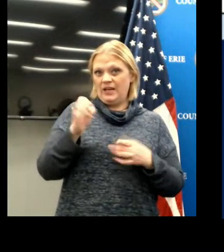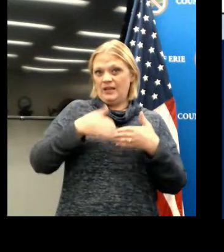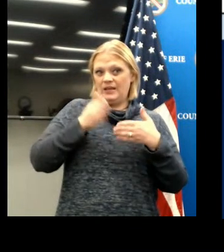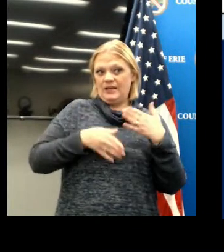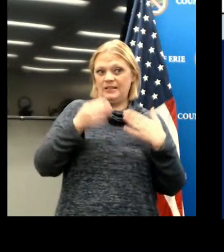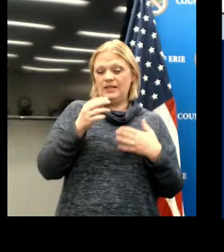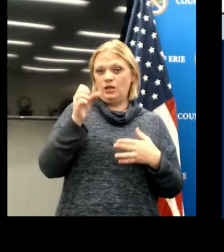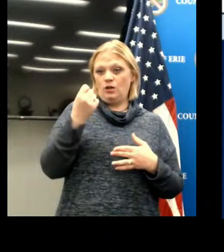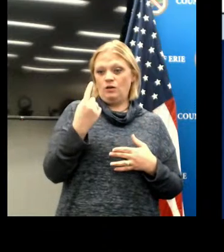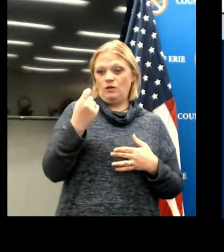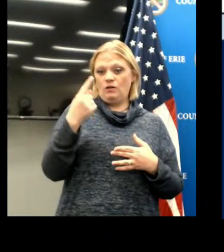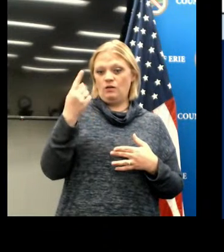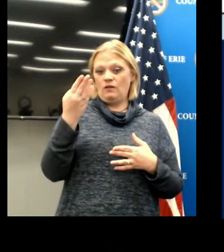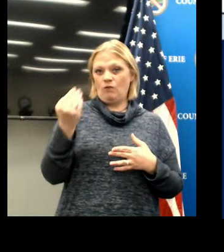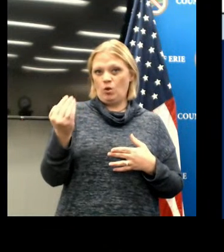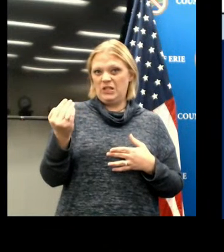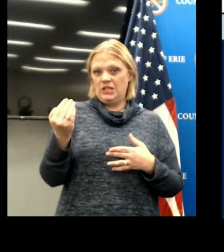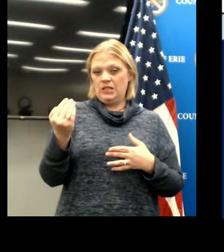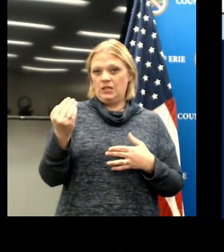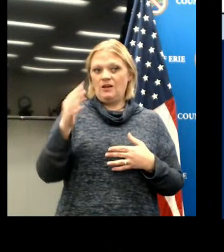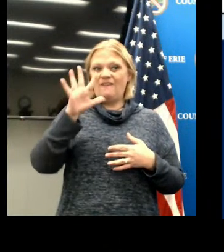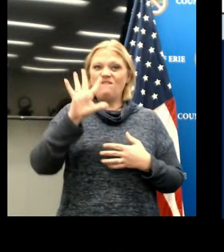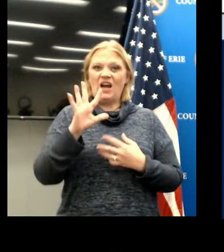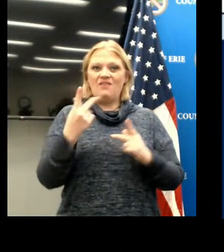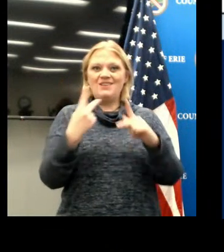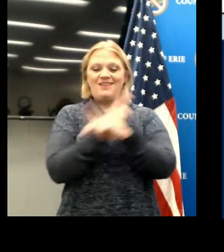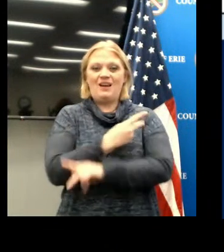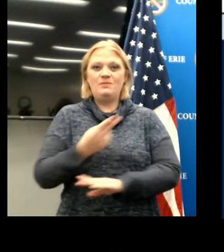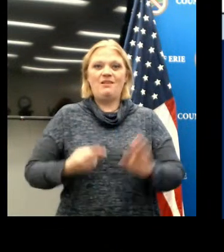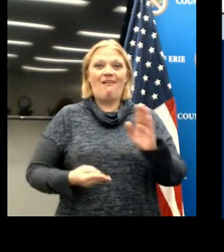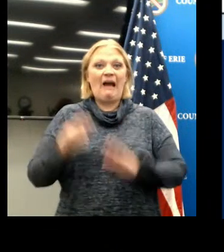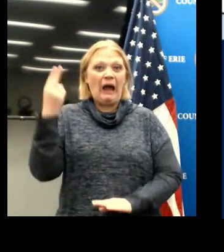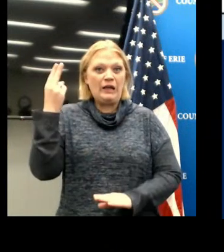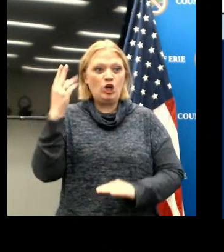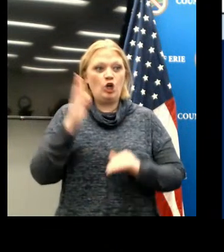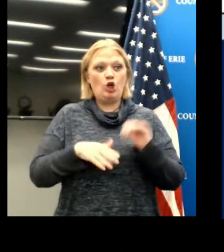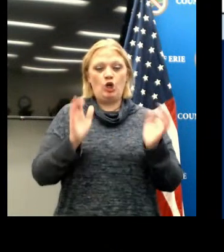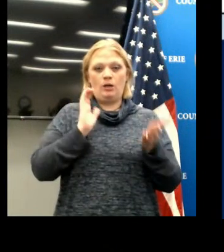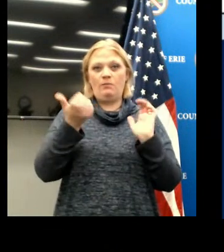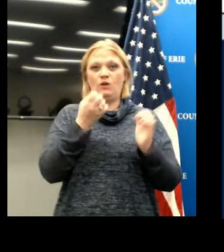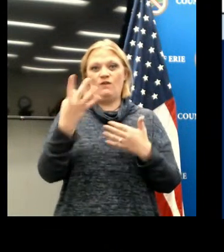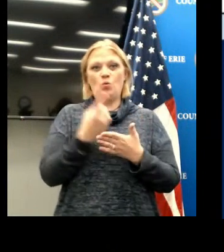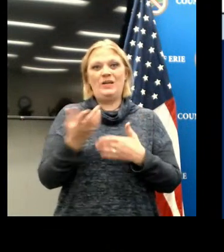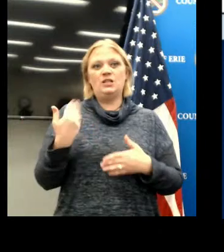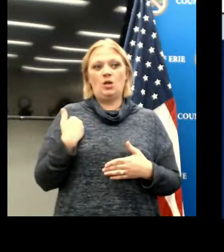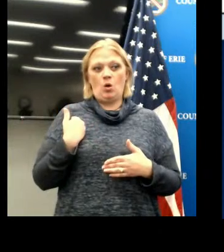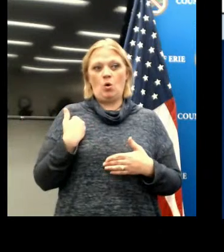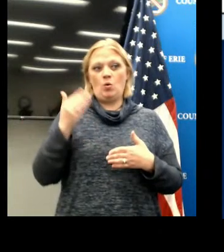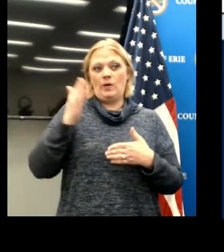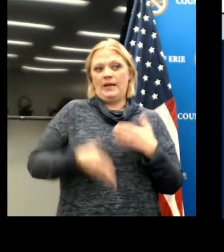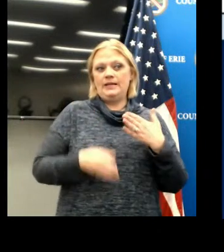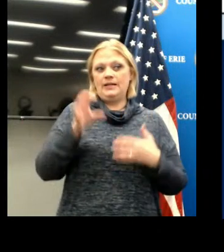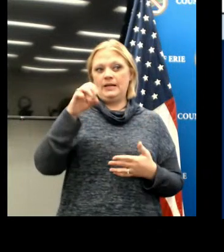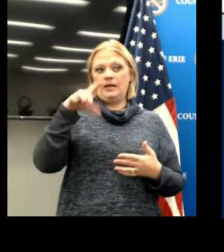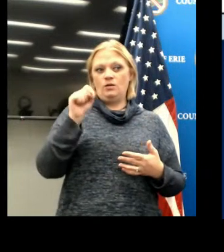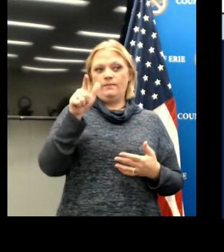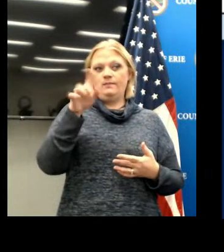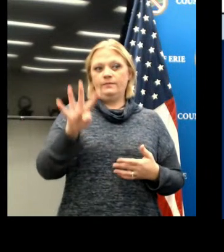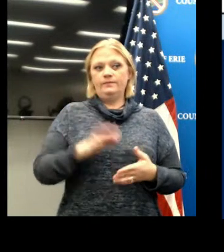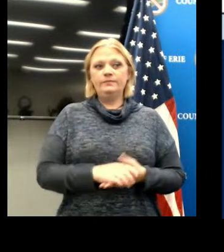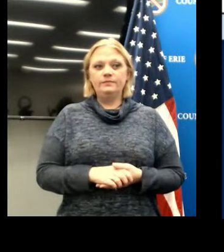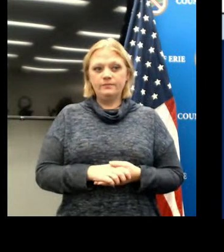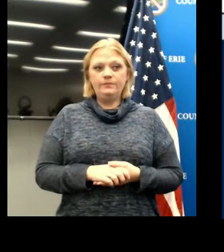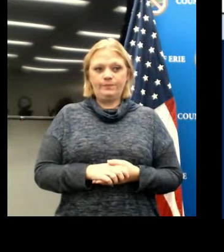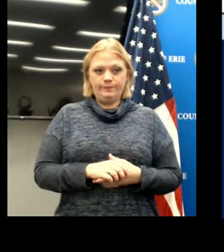November 14th was 5 times higher than it was just a couple weeks ago, the week ending on October 24th.